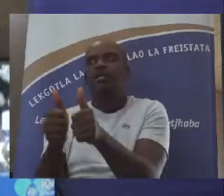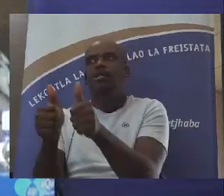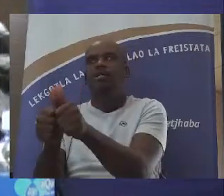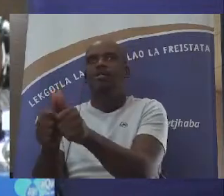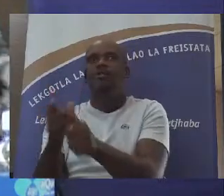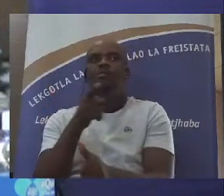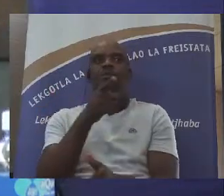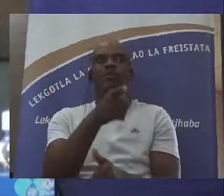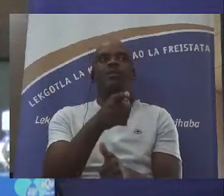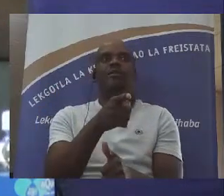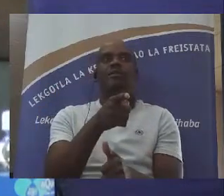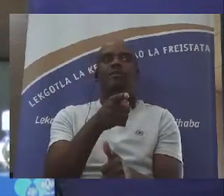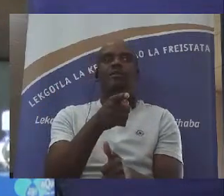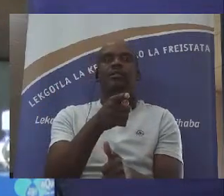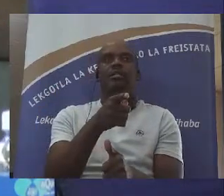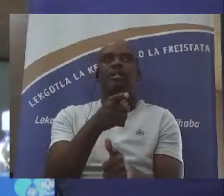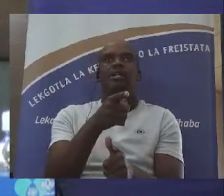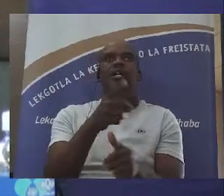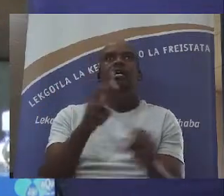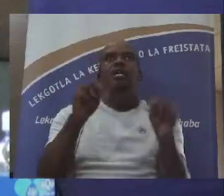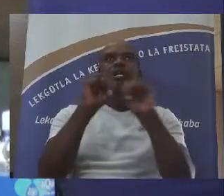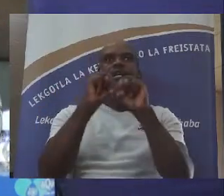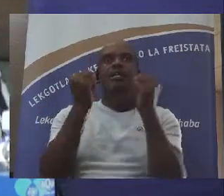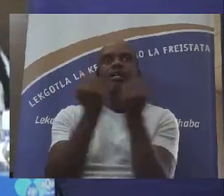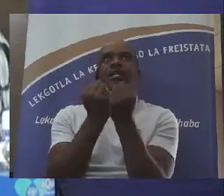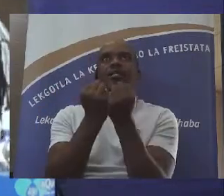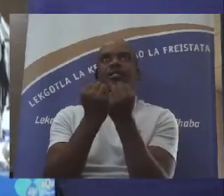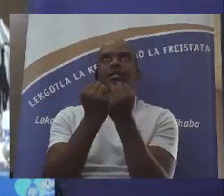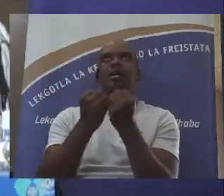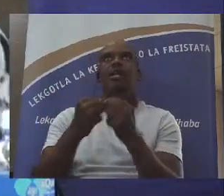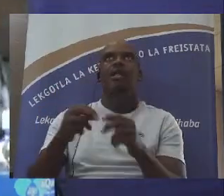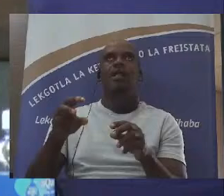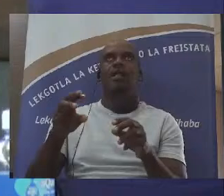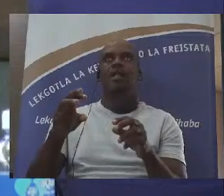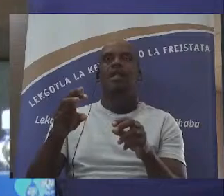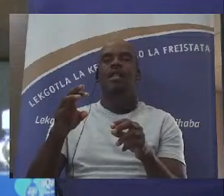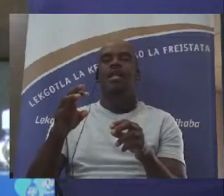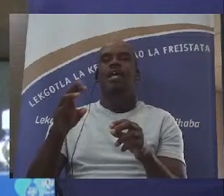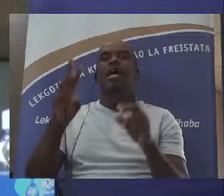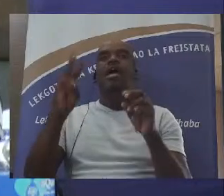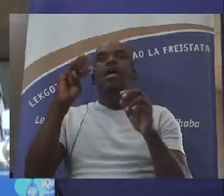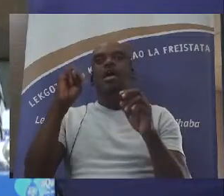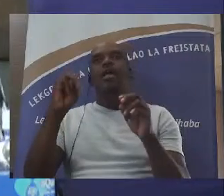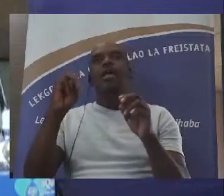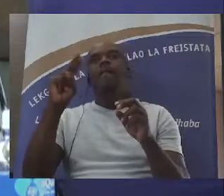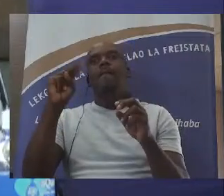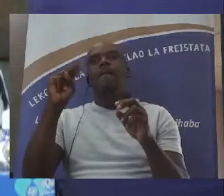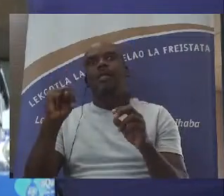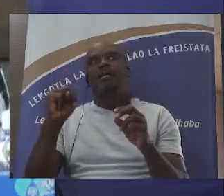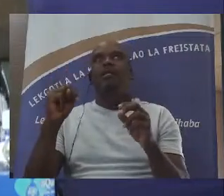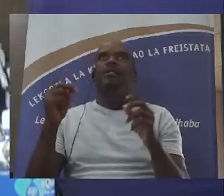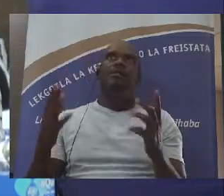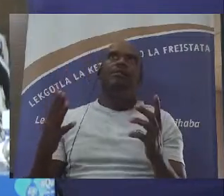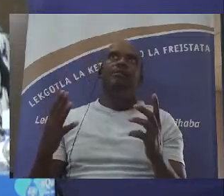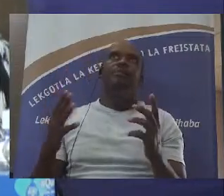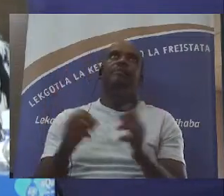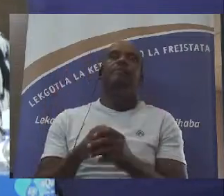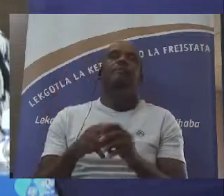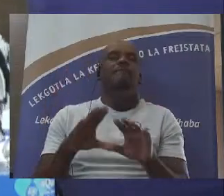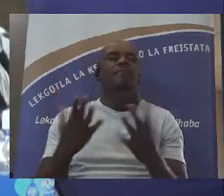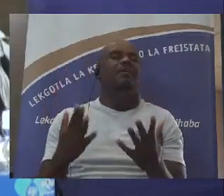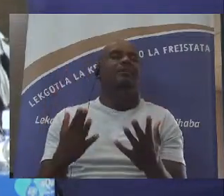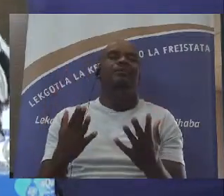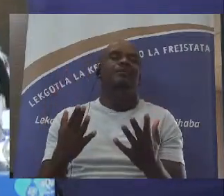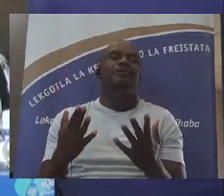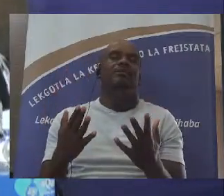these multinational companies, because we know we don't have those billions, but at least if you